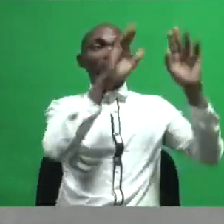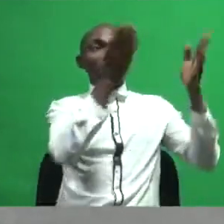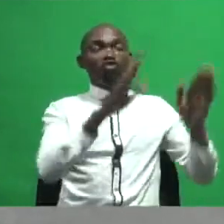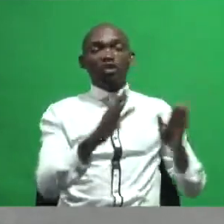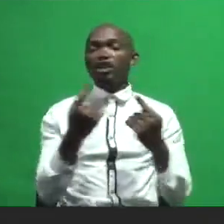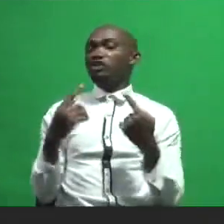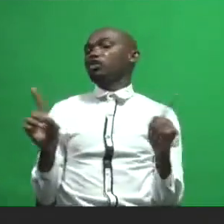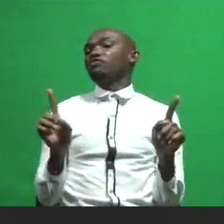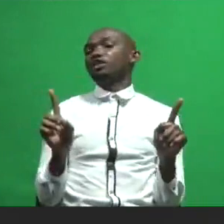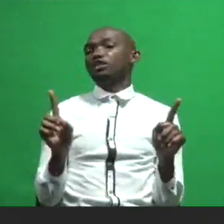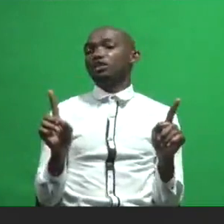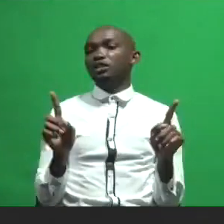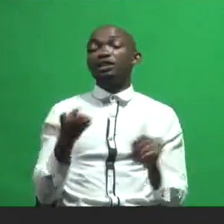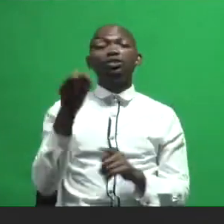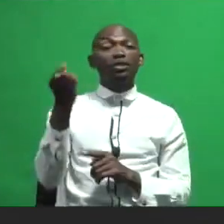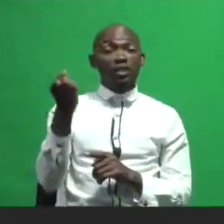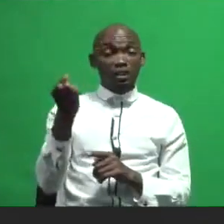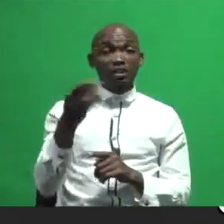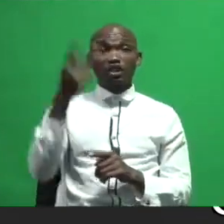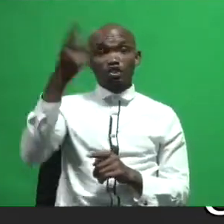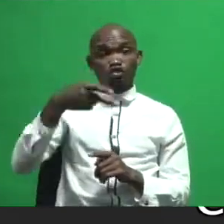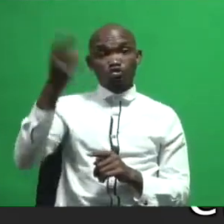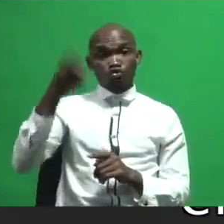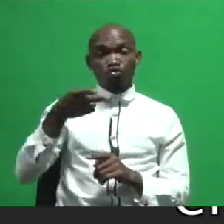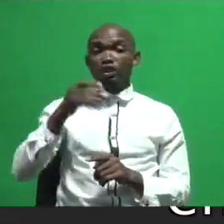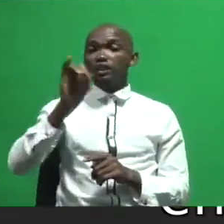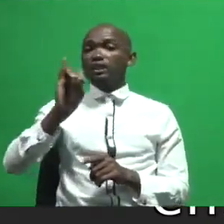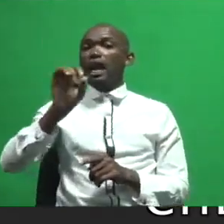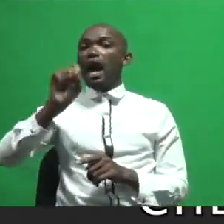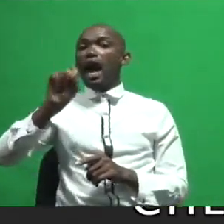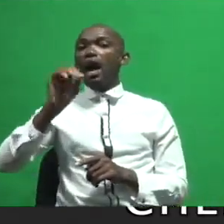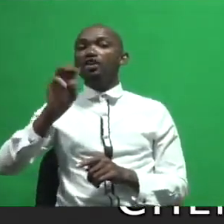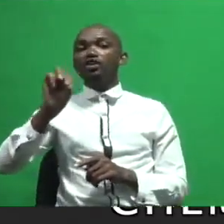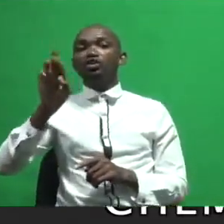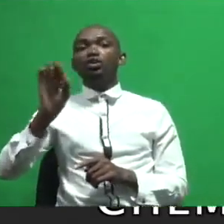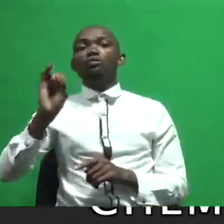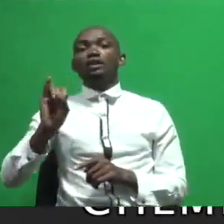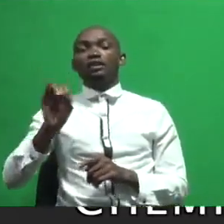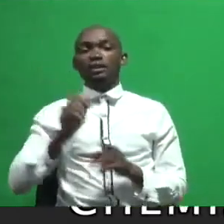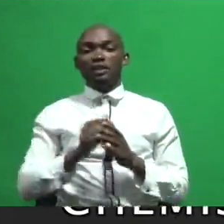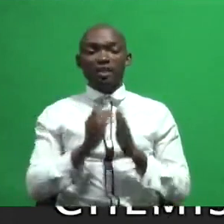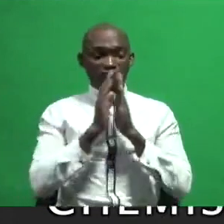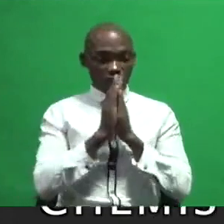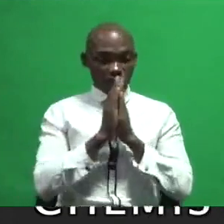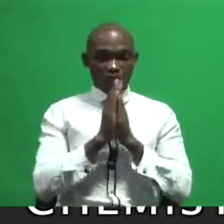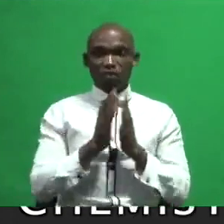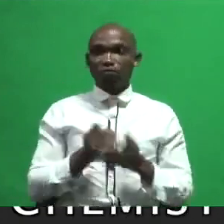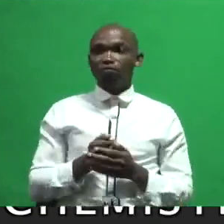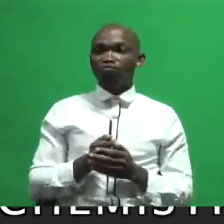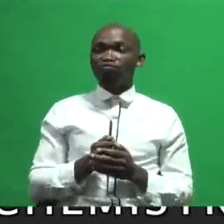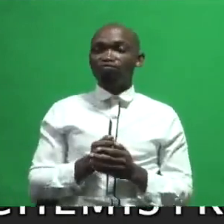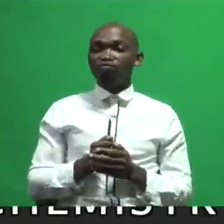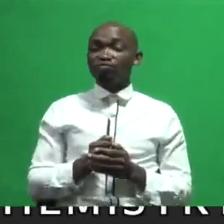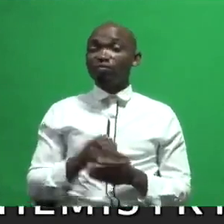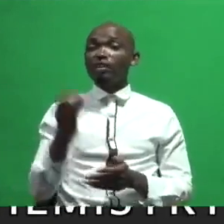different structure, but same molecular formula. Therefore, these two are isomers of each other. Thank you